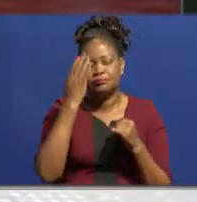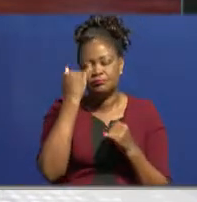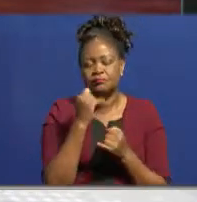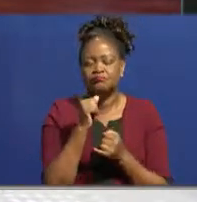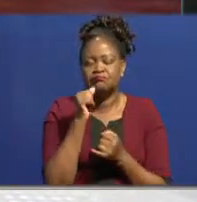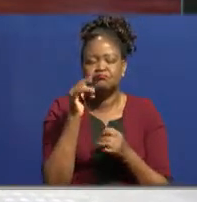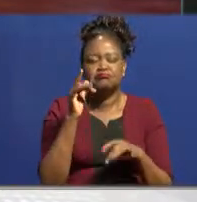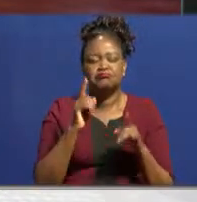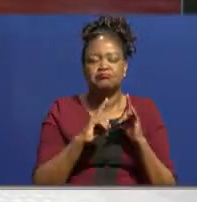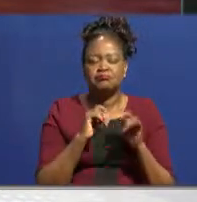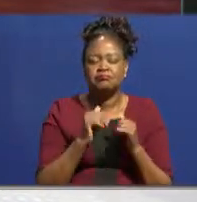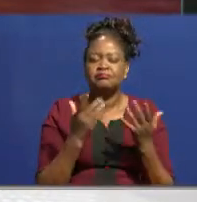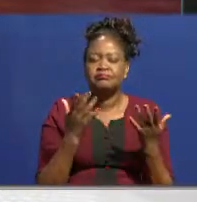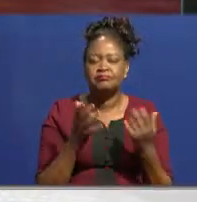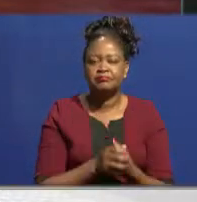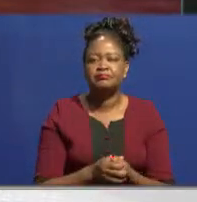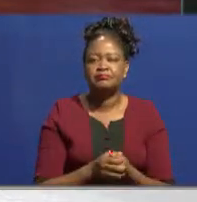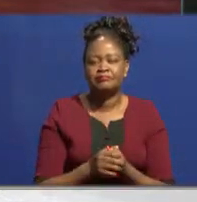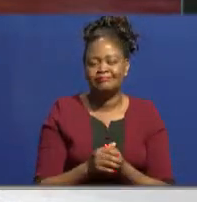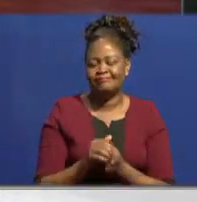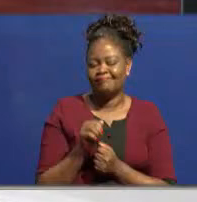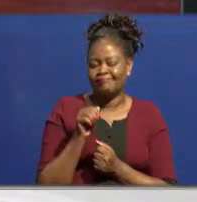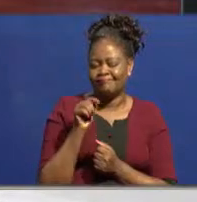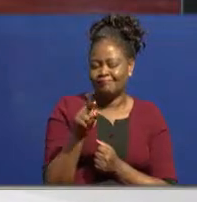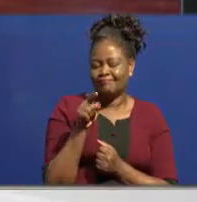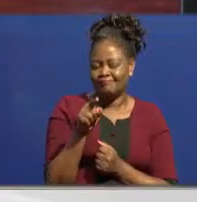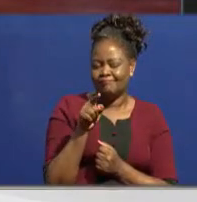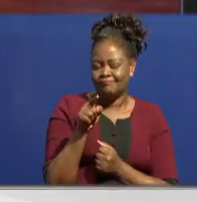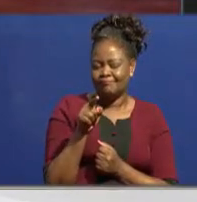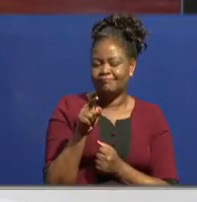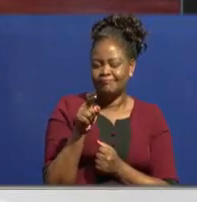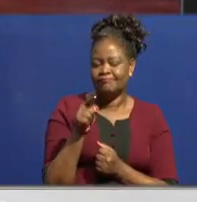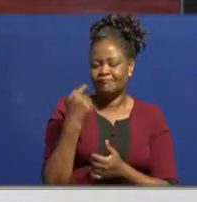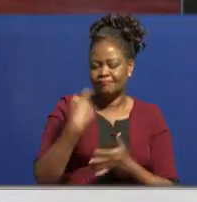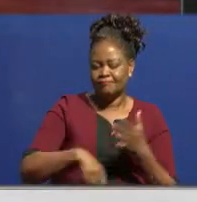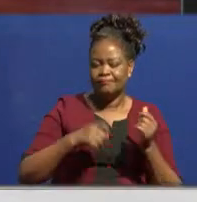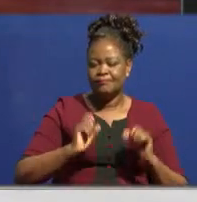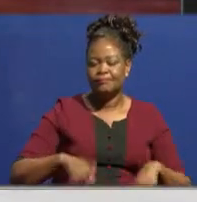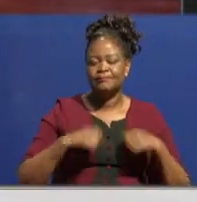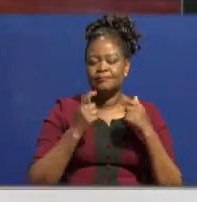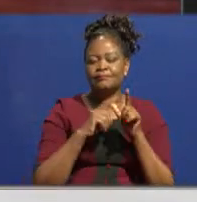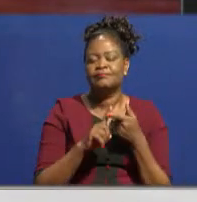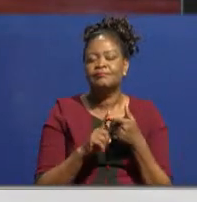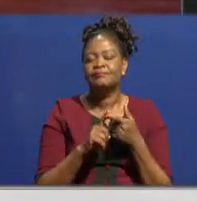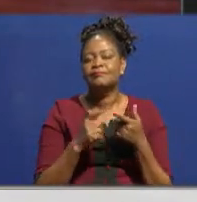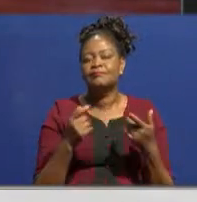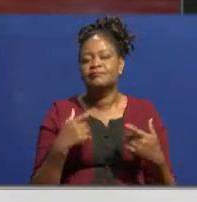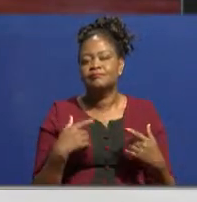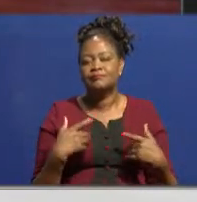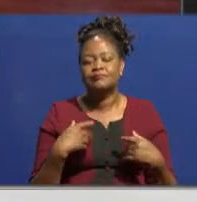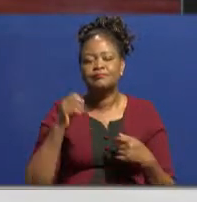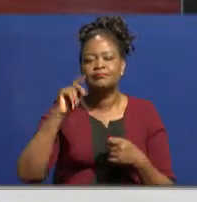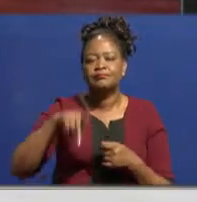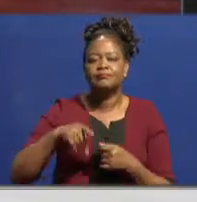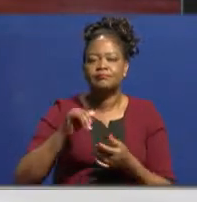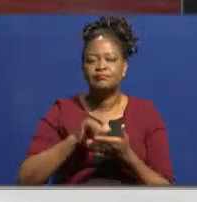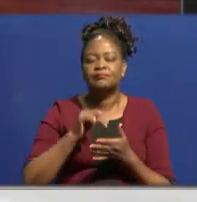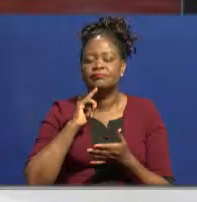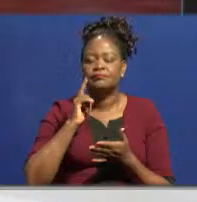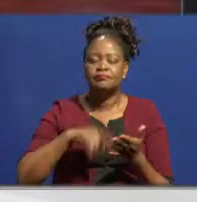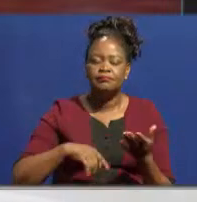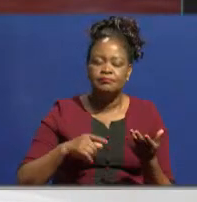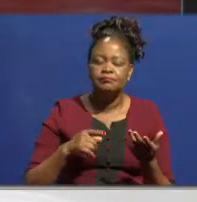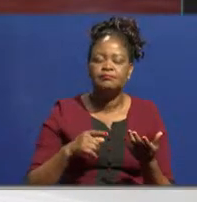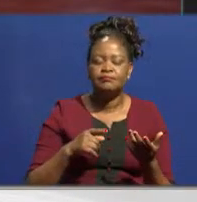didn't touch on the main core, that is the cost of living. We're waiting to hear. We also have Waheshimiwas here to give us a feel of